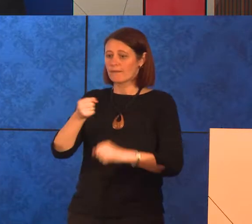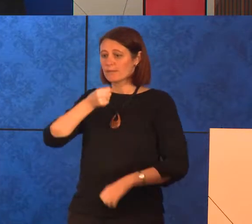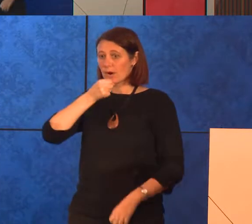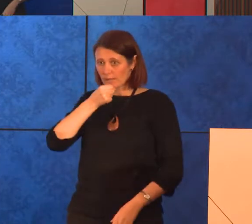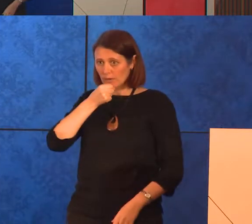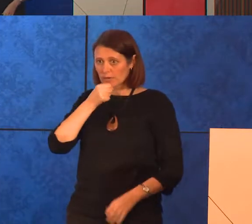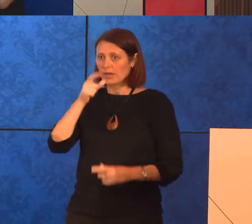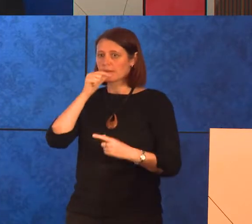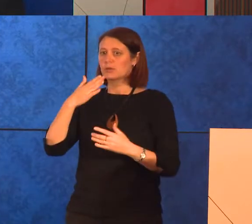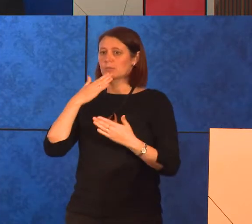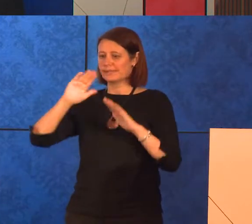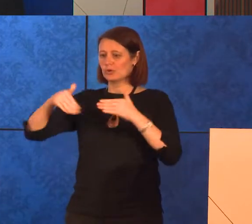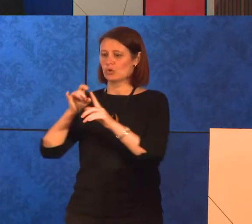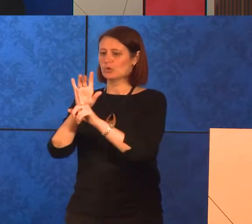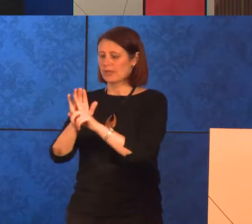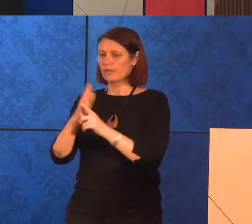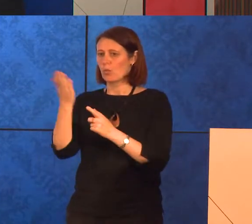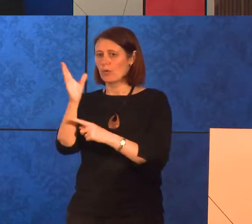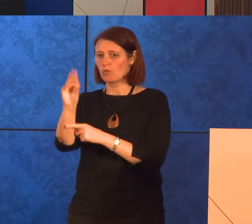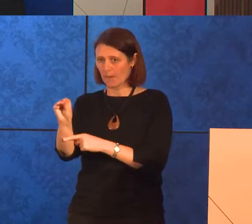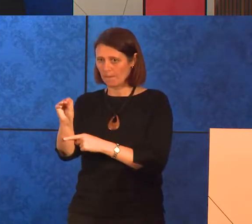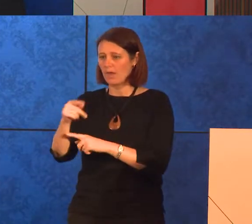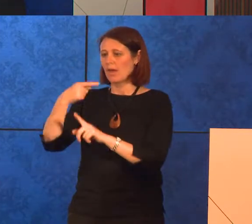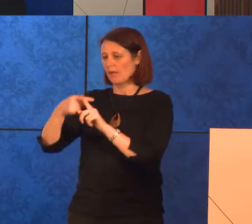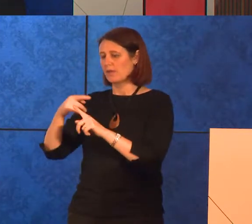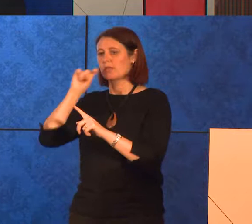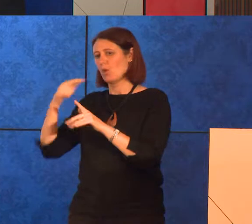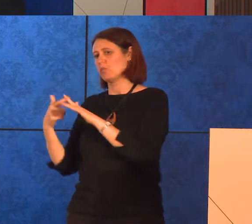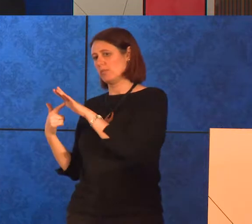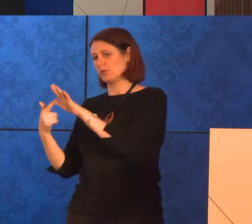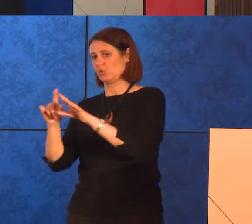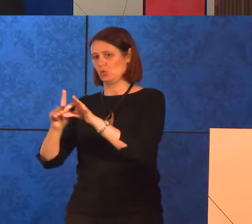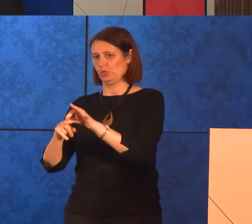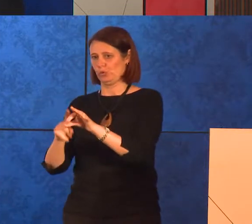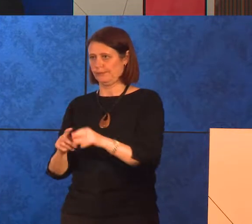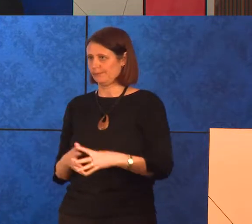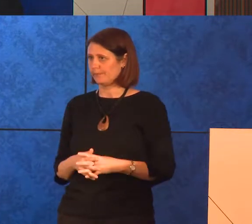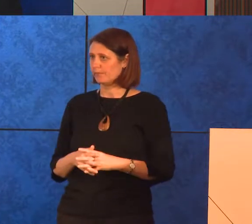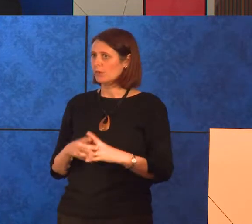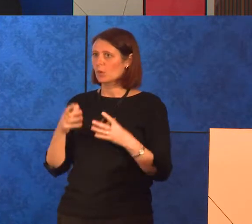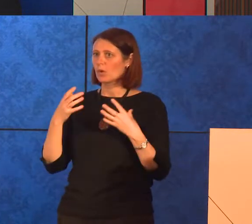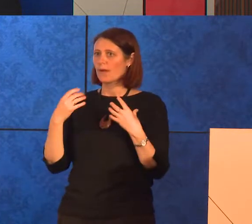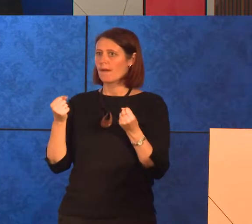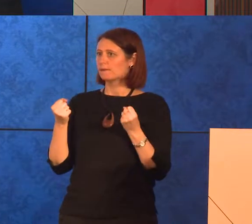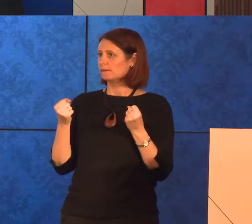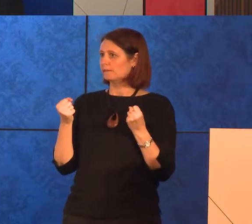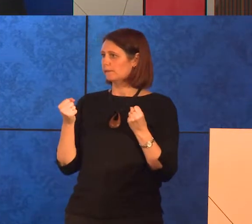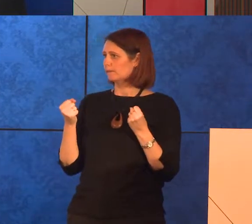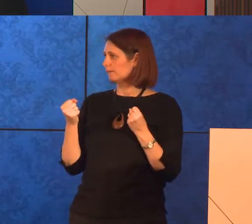if you can introduce yourself and tell us where you're from, and then the panel will answer your question. Do we have...